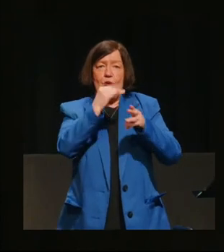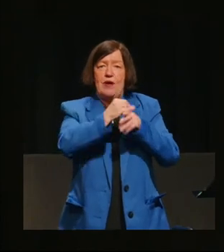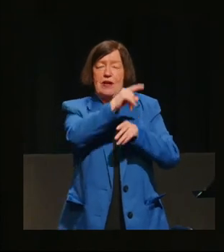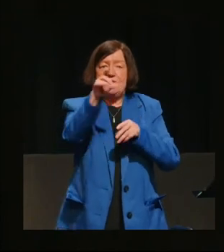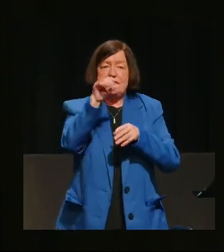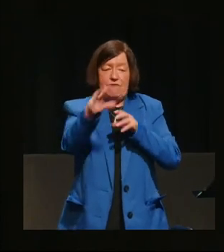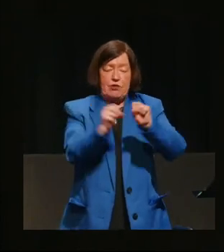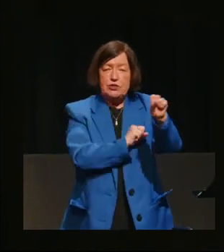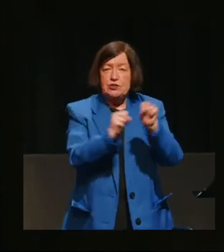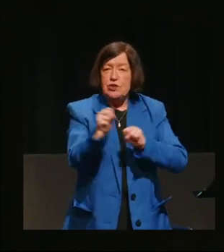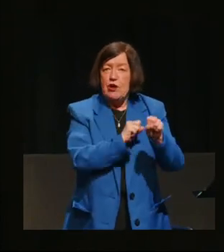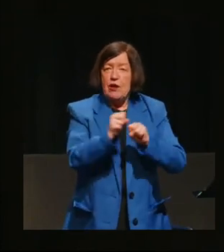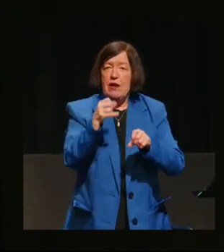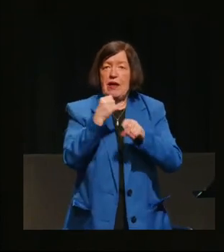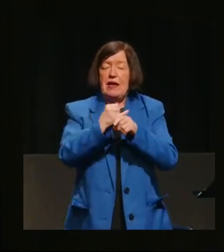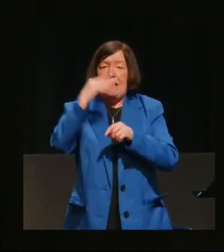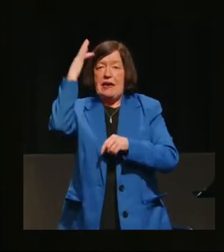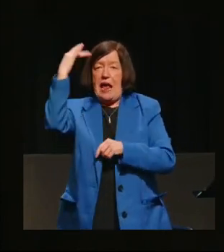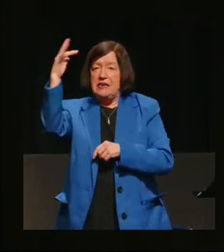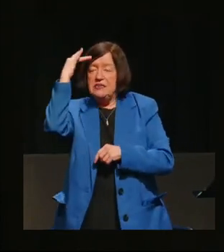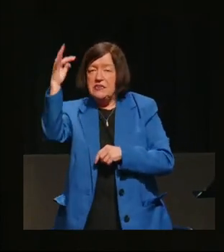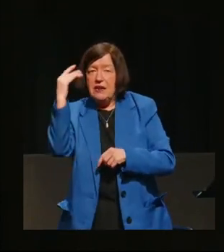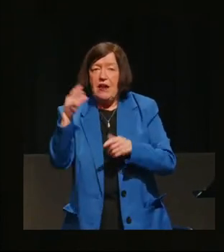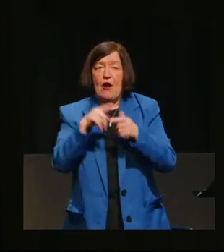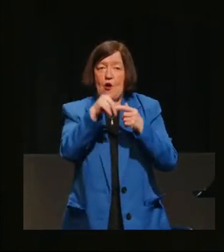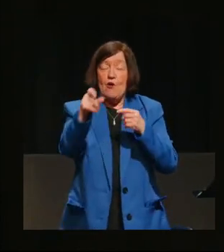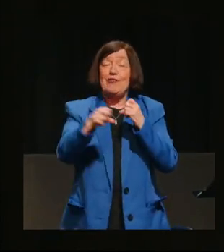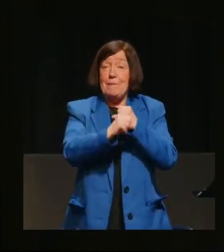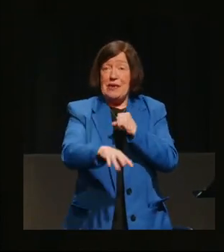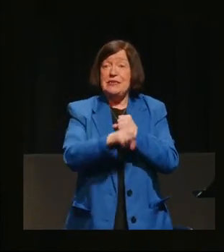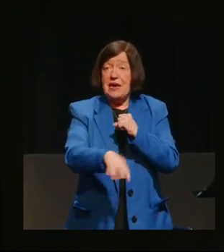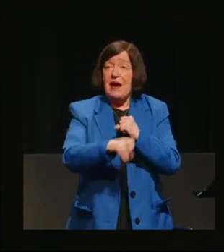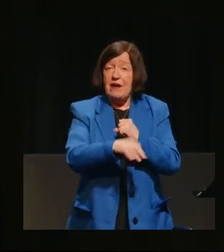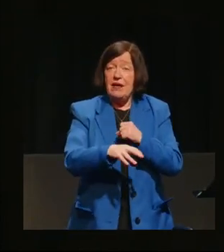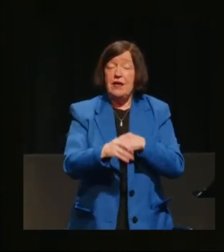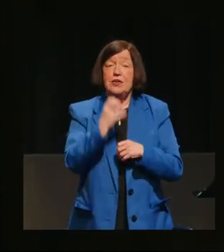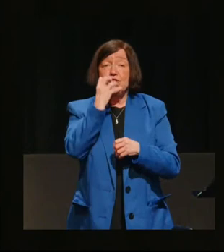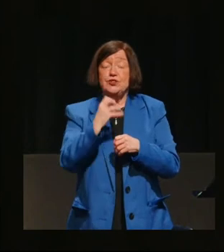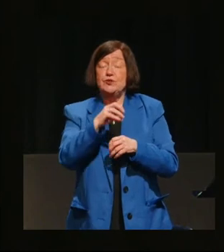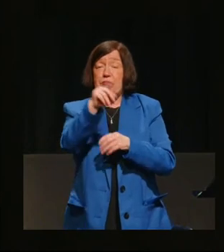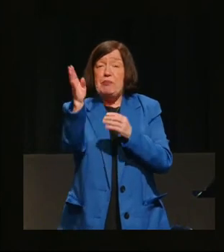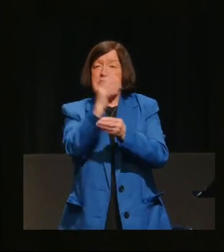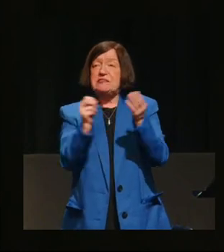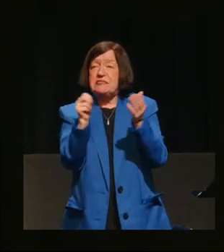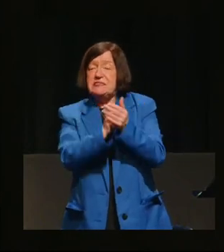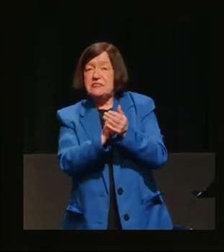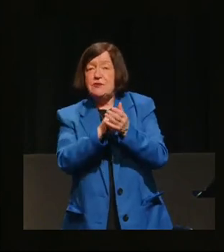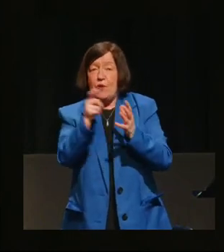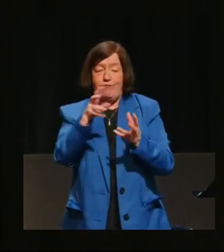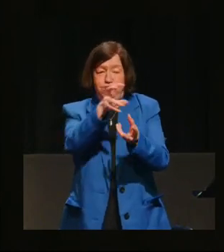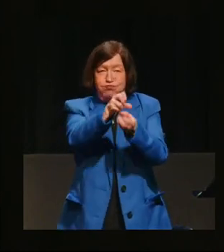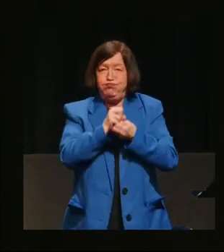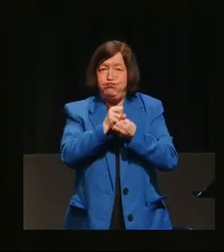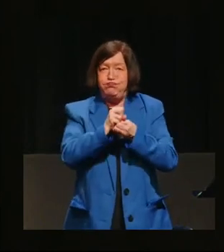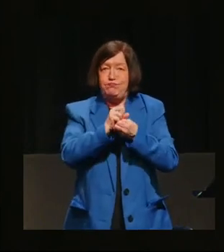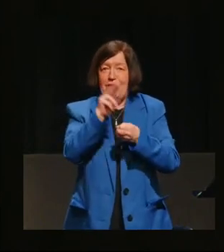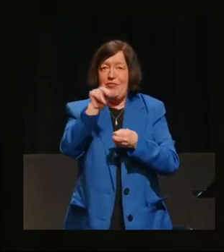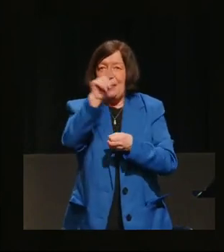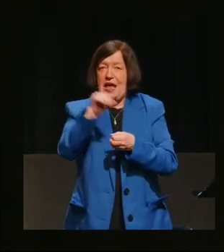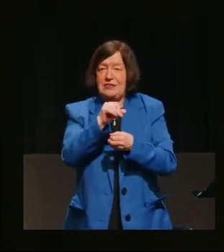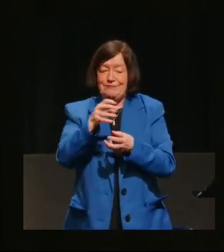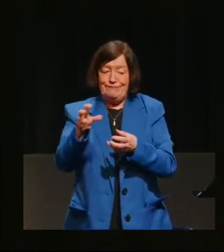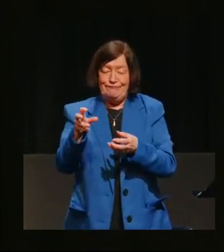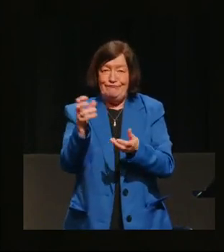civil service, in academia, or the media. Jewish businesses were appropriated by the Nazi